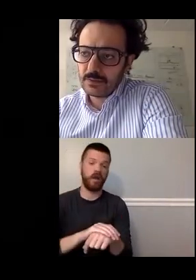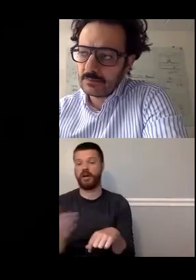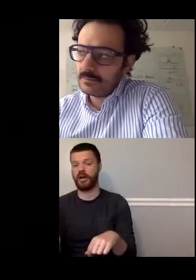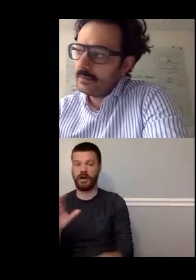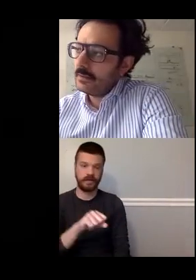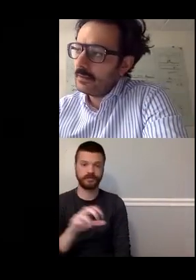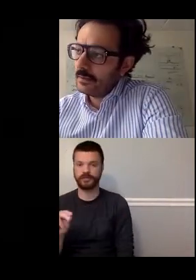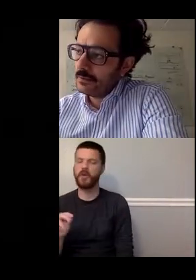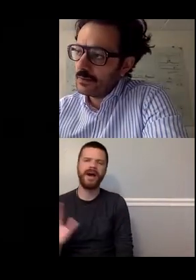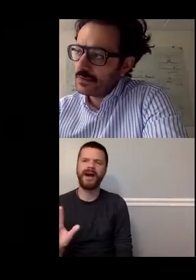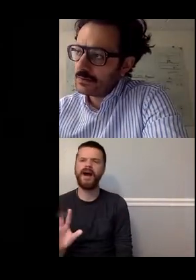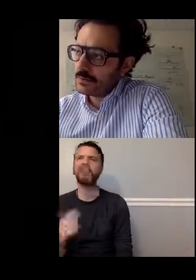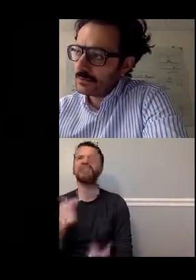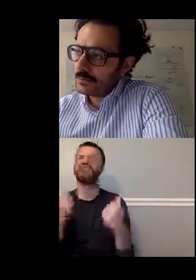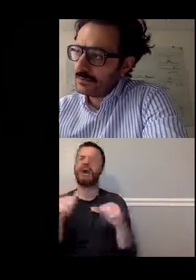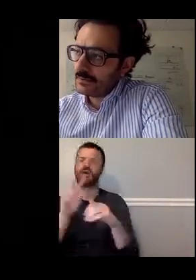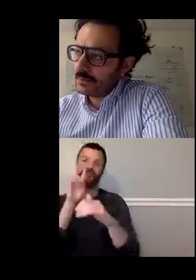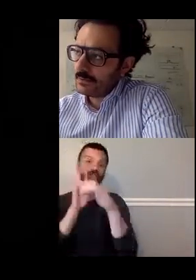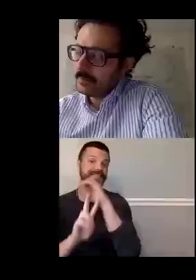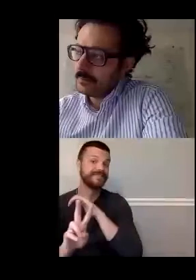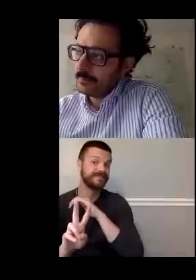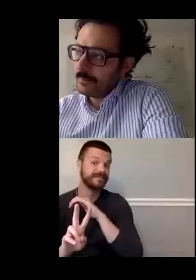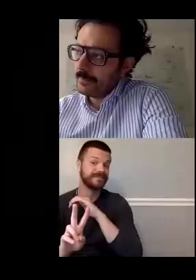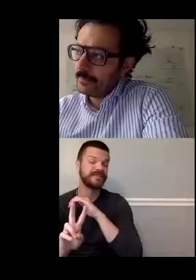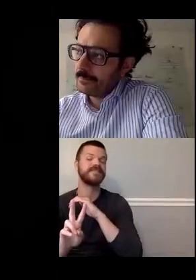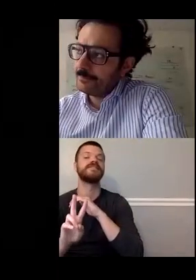to predict those